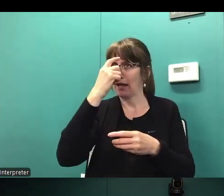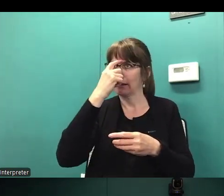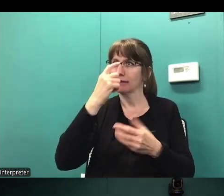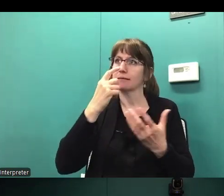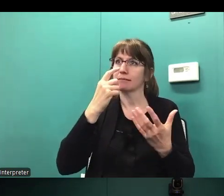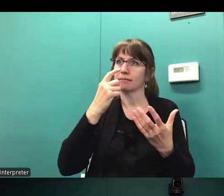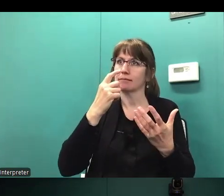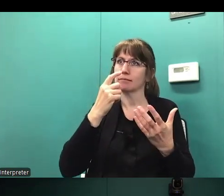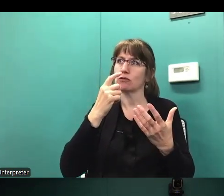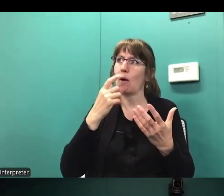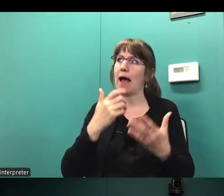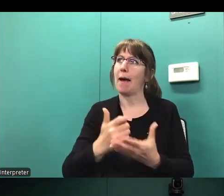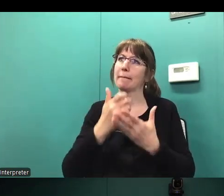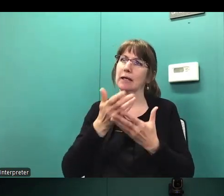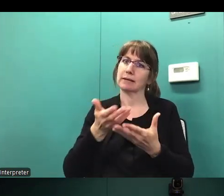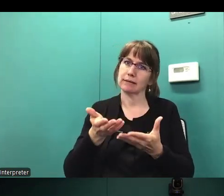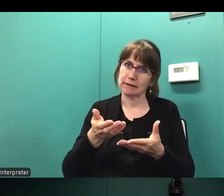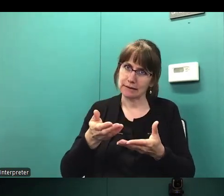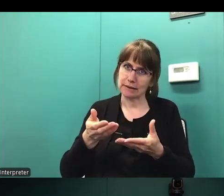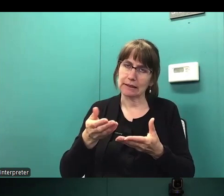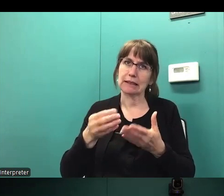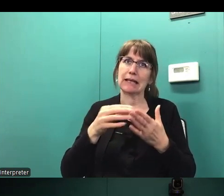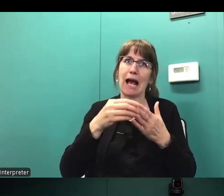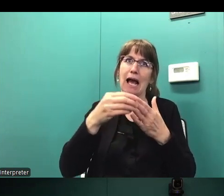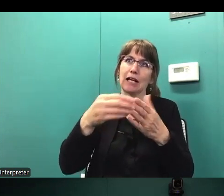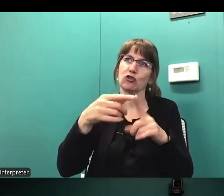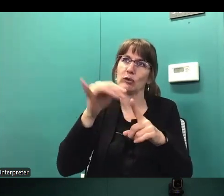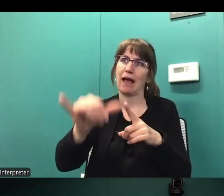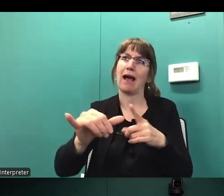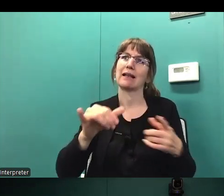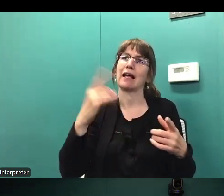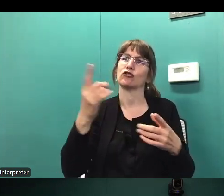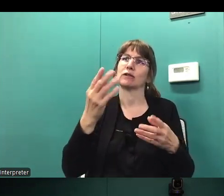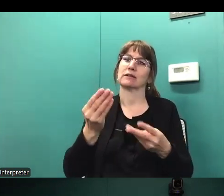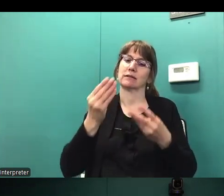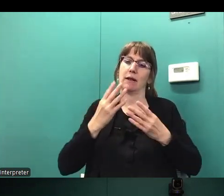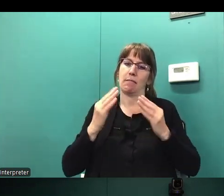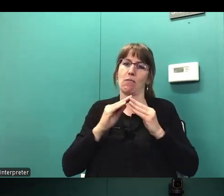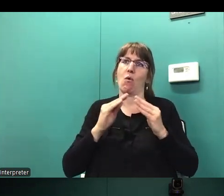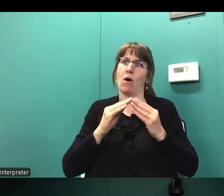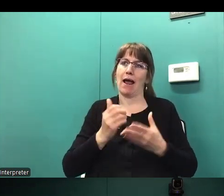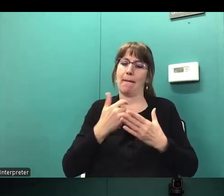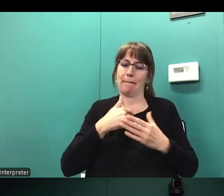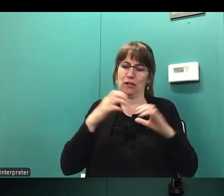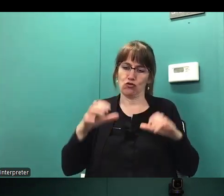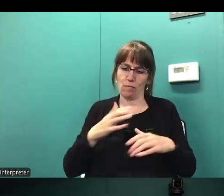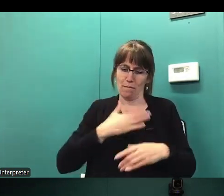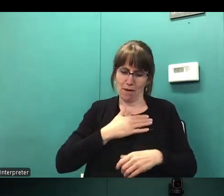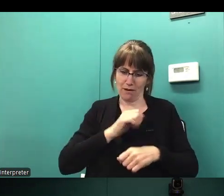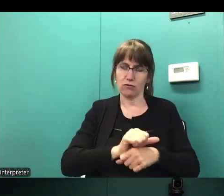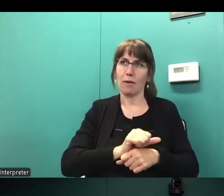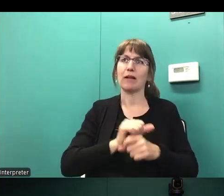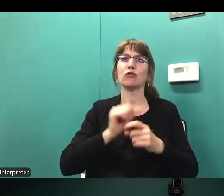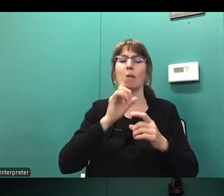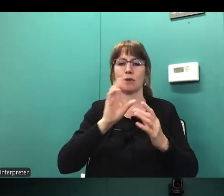that. But that's all it's doing. It's just giving me information so I can do my job better. I try to make it about me instead of about him.